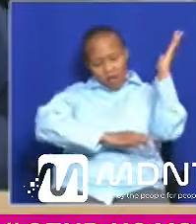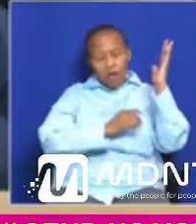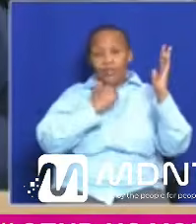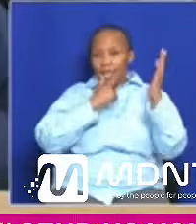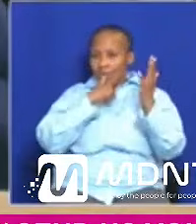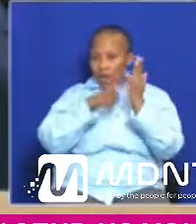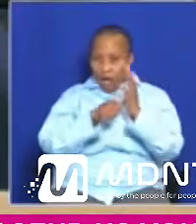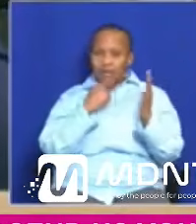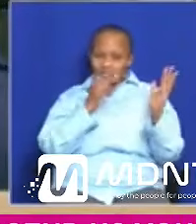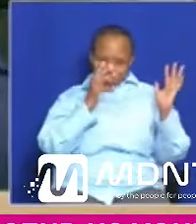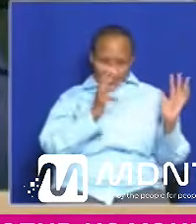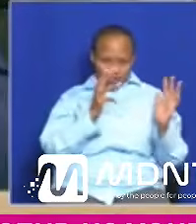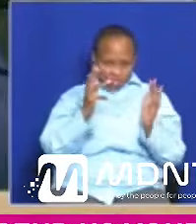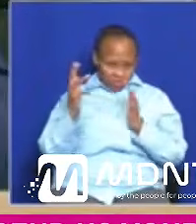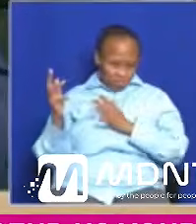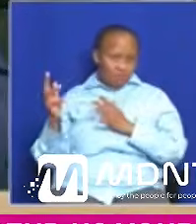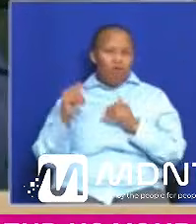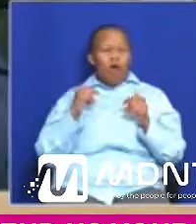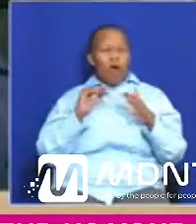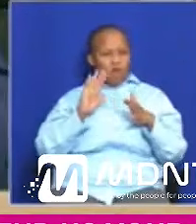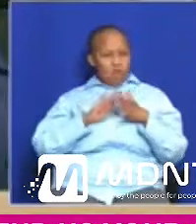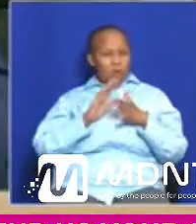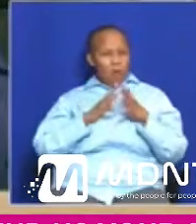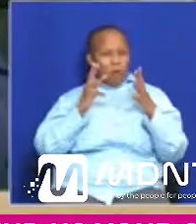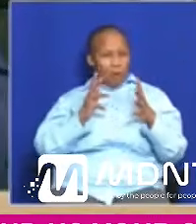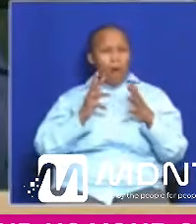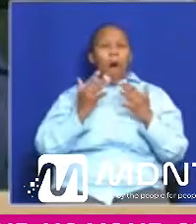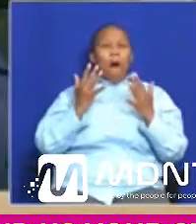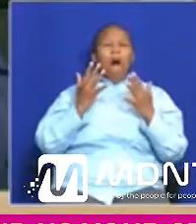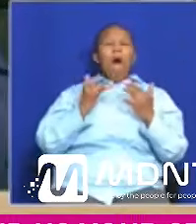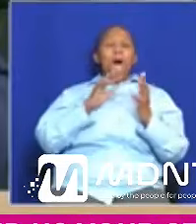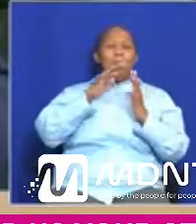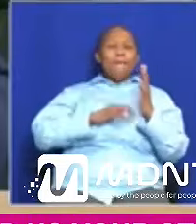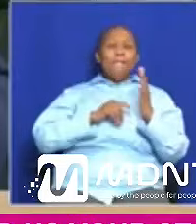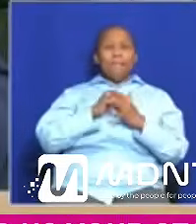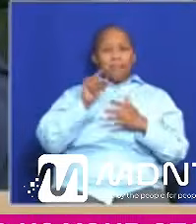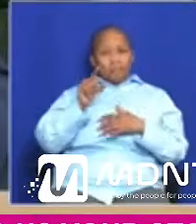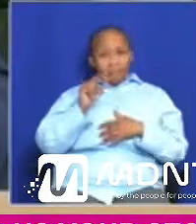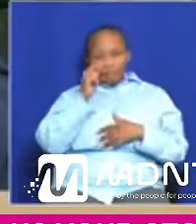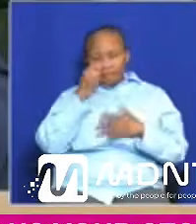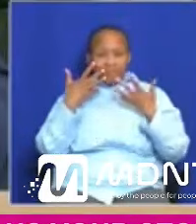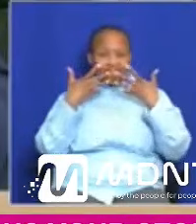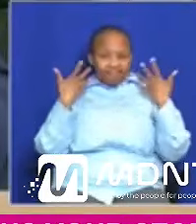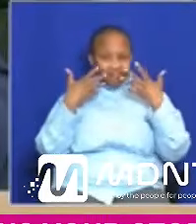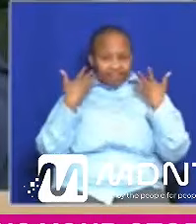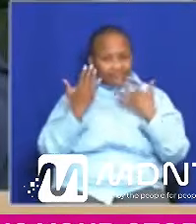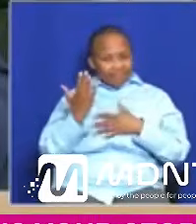reason, Mr. Matlala's fair trial right will be implicated.